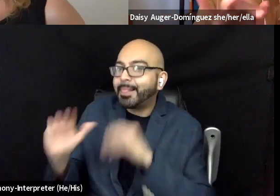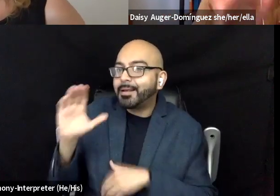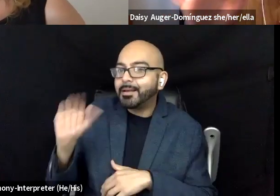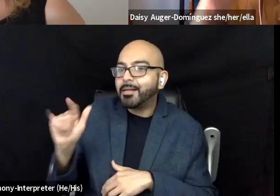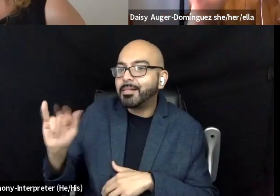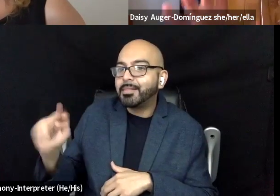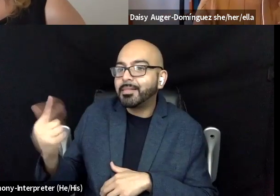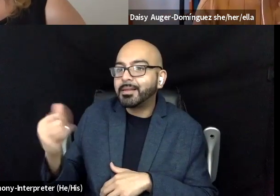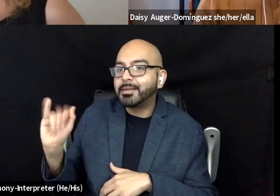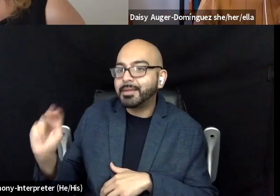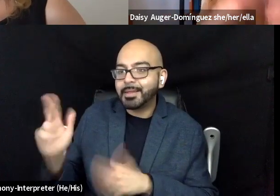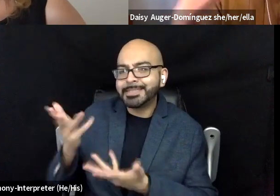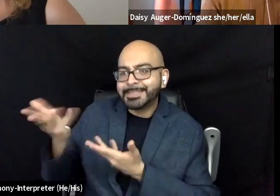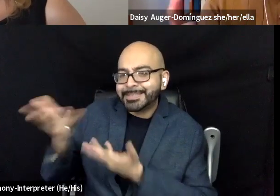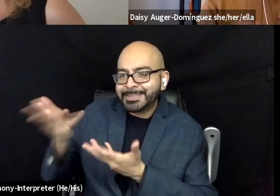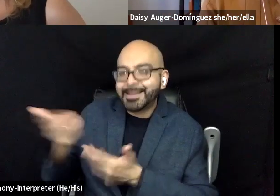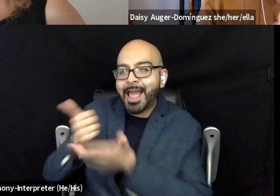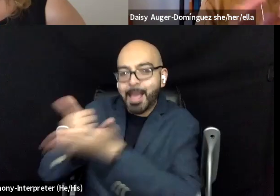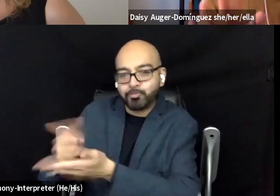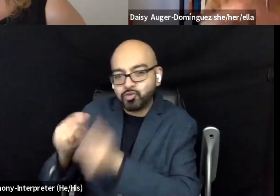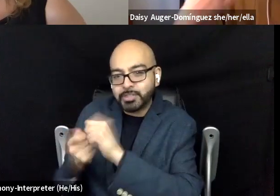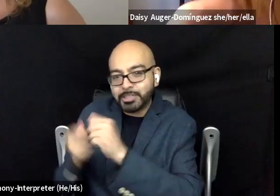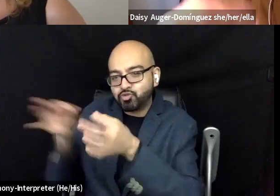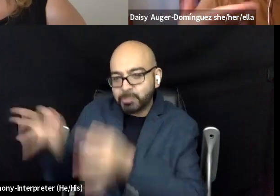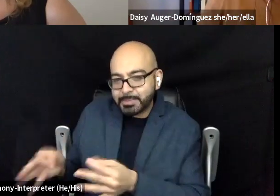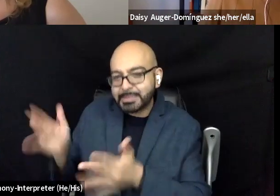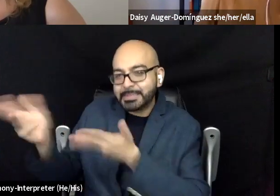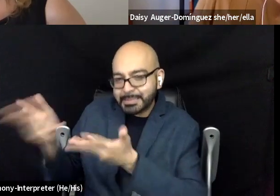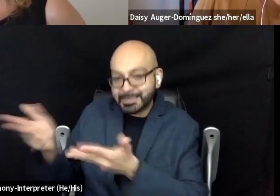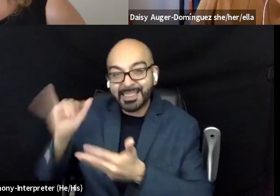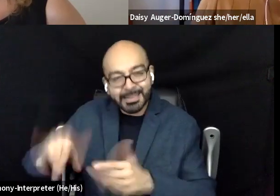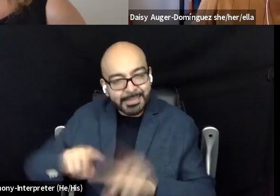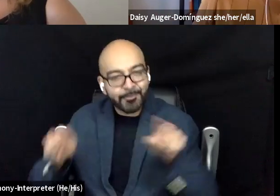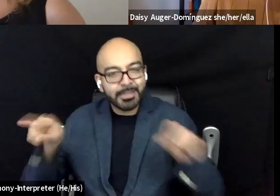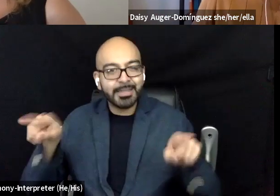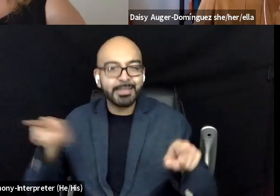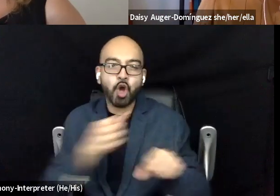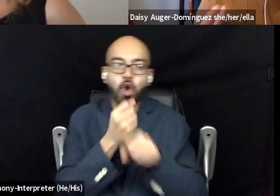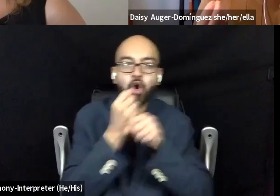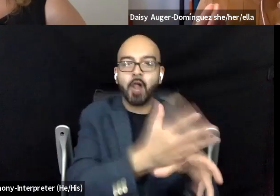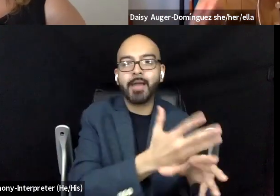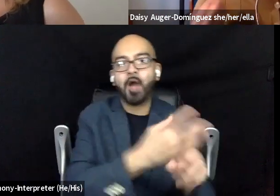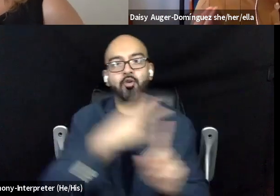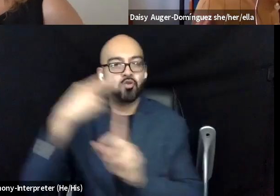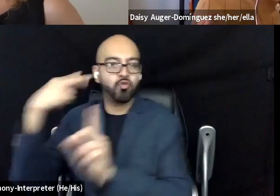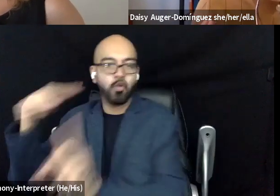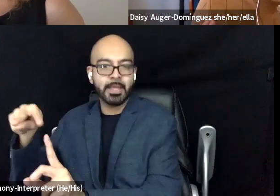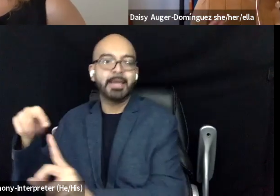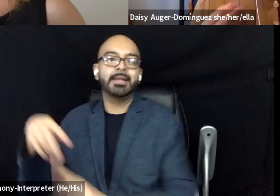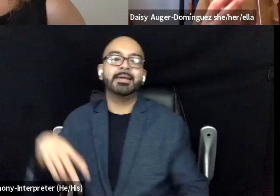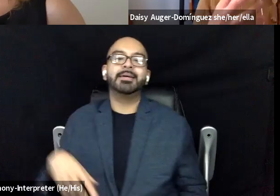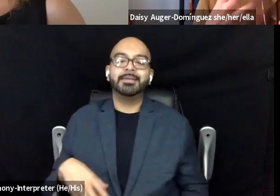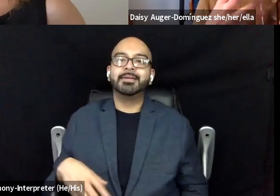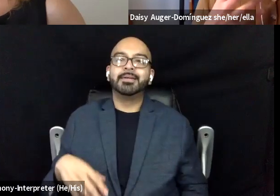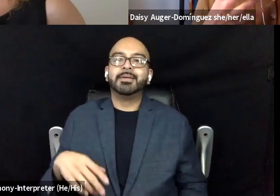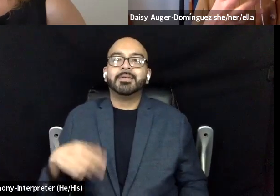and I helped you change the description and we went through it. So she's used that afterwards. And it was a moment where I was able to talk about tokenism in